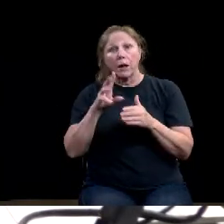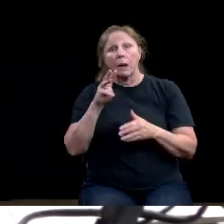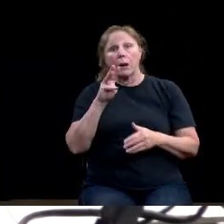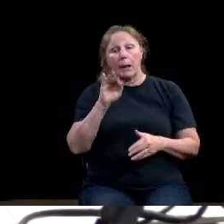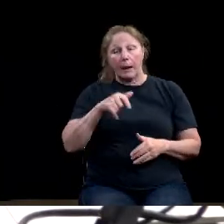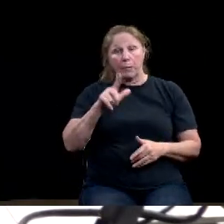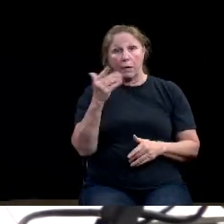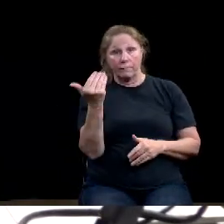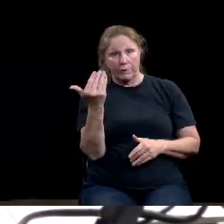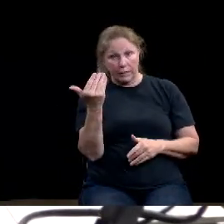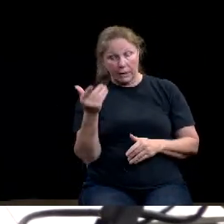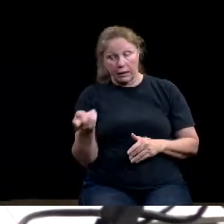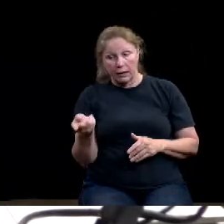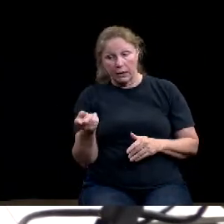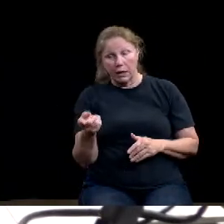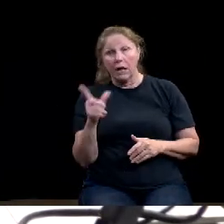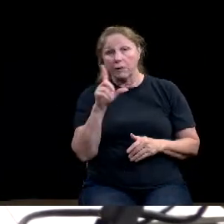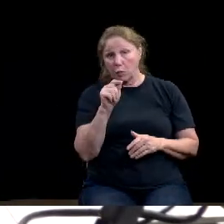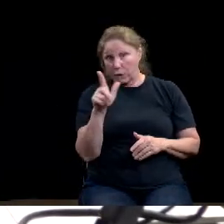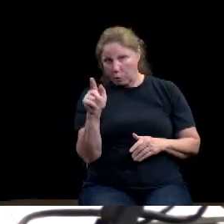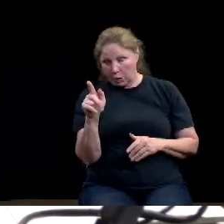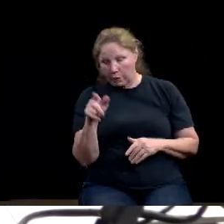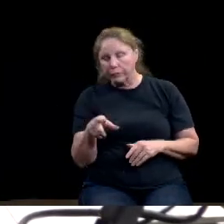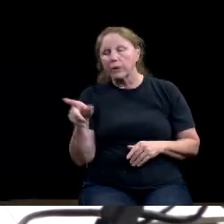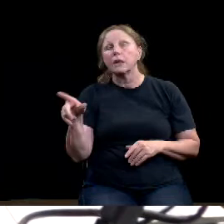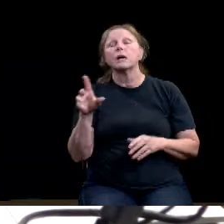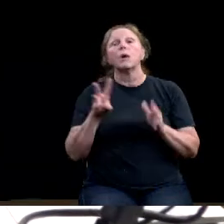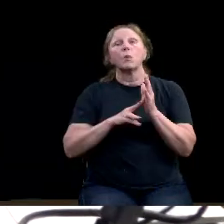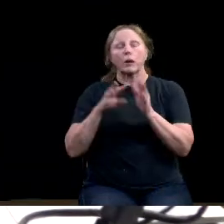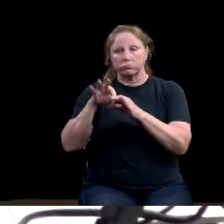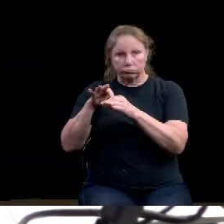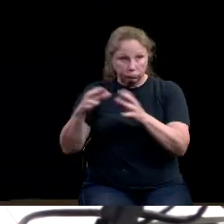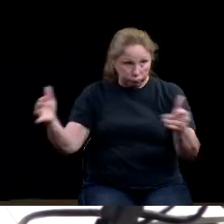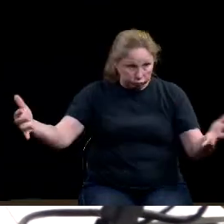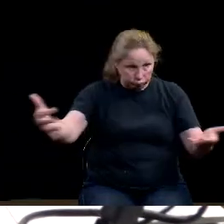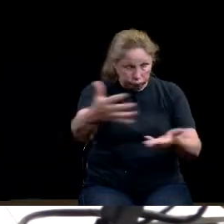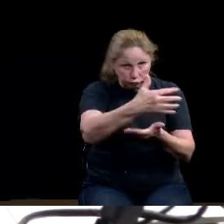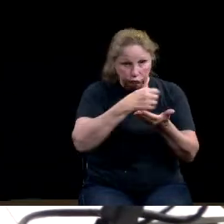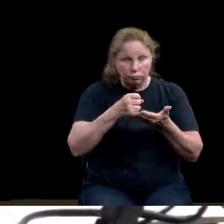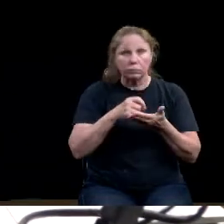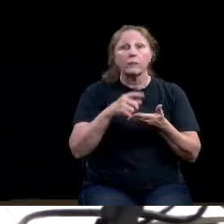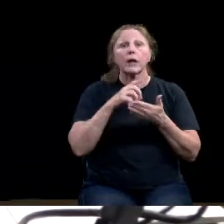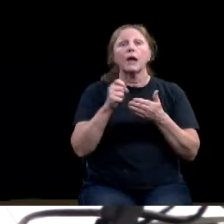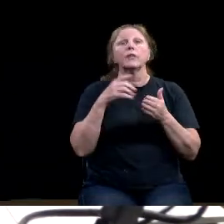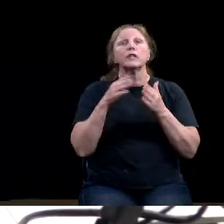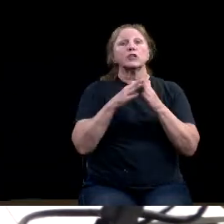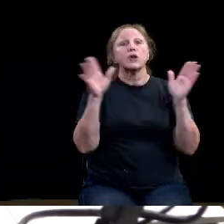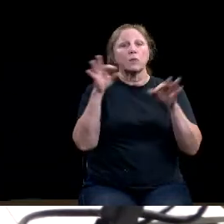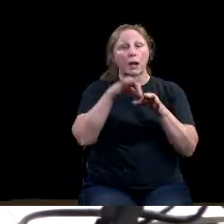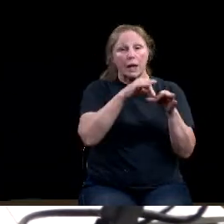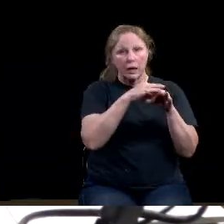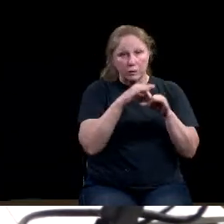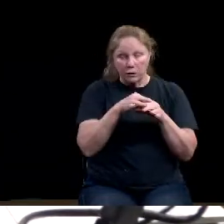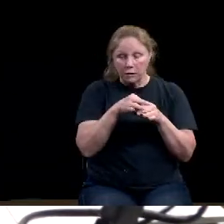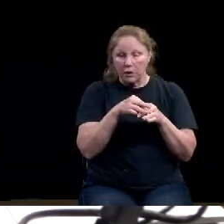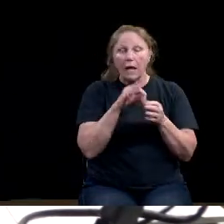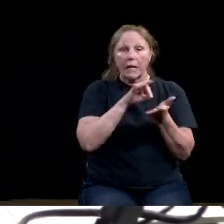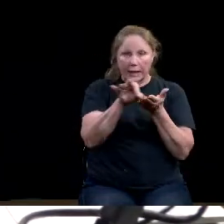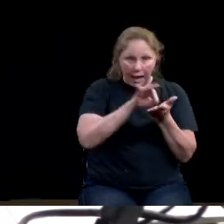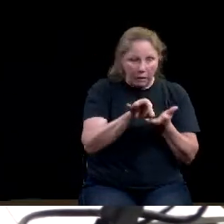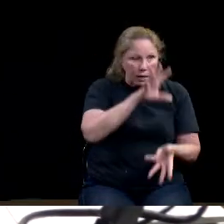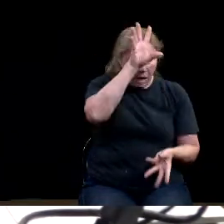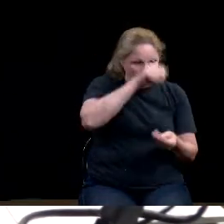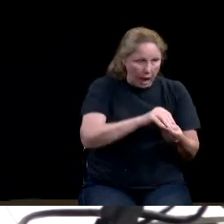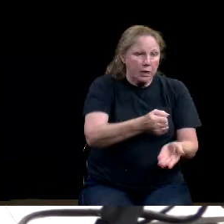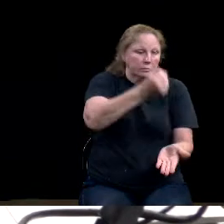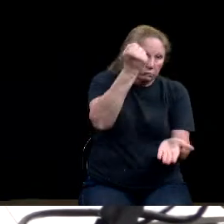were counted, tallied, and certified on behalf of the City of Waco by Jared Goldsmith, McLennan County Election Administrator. The